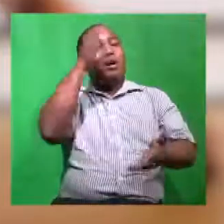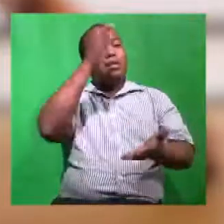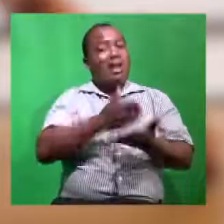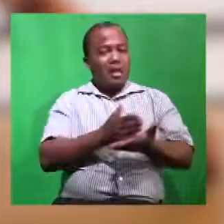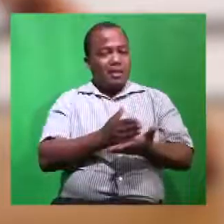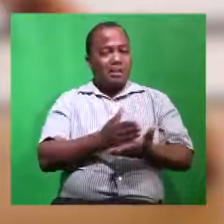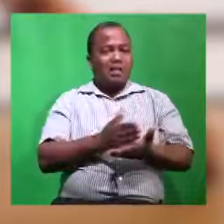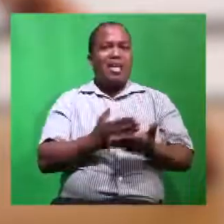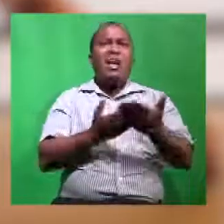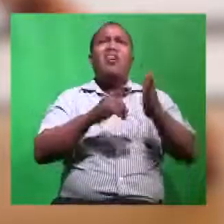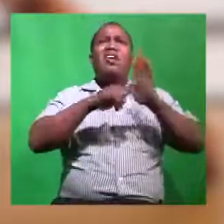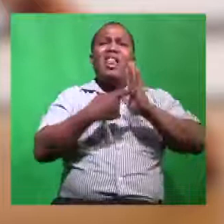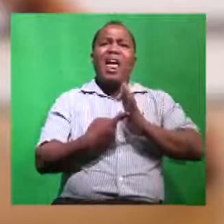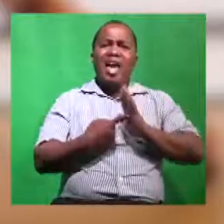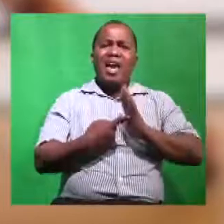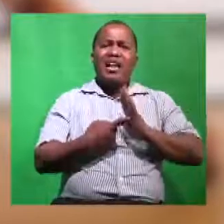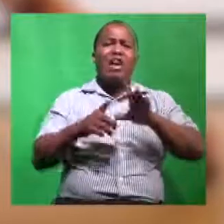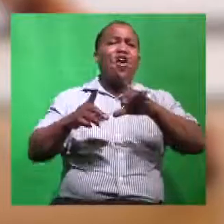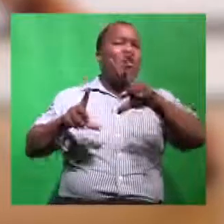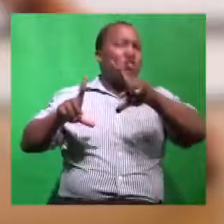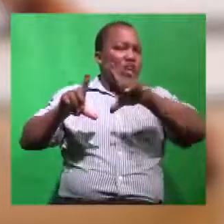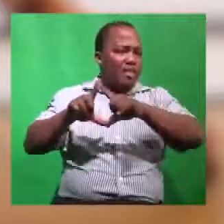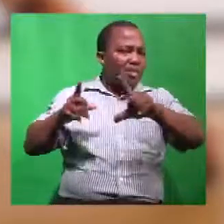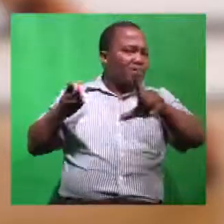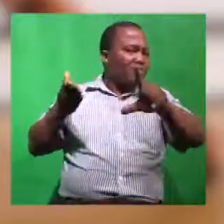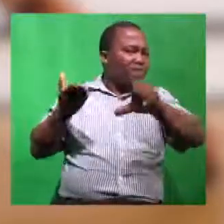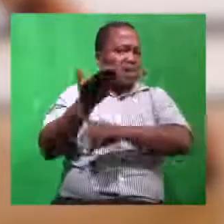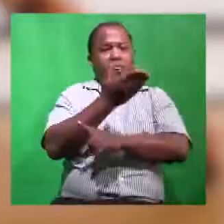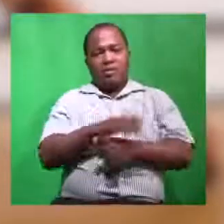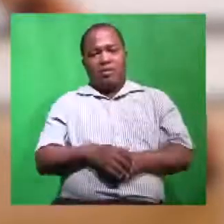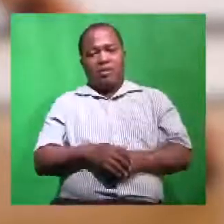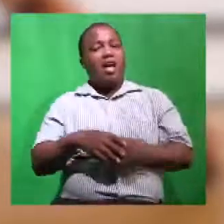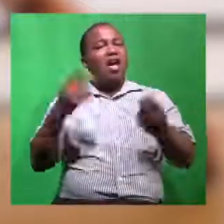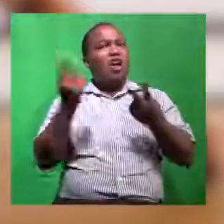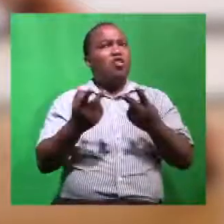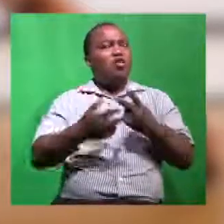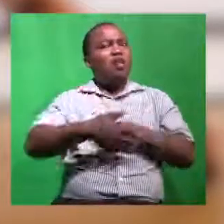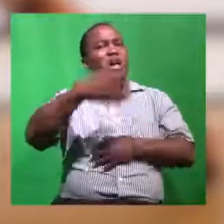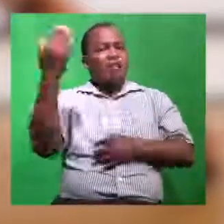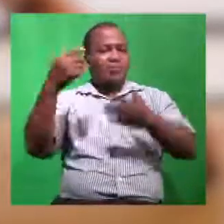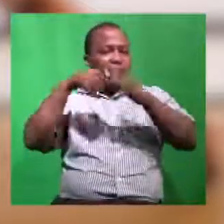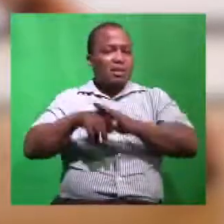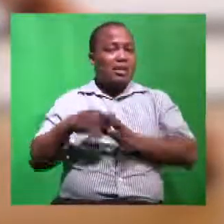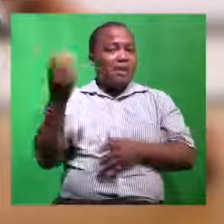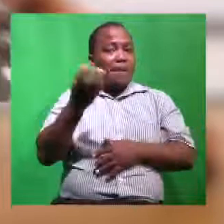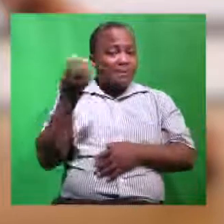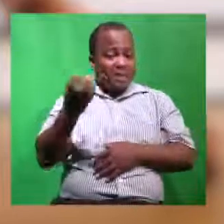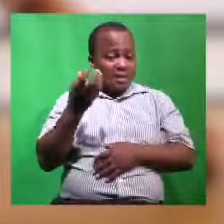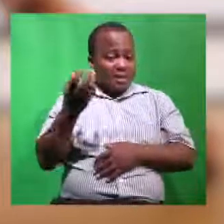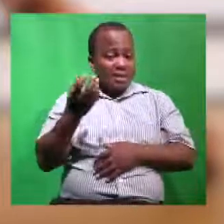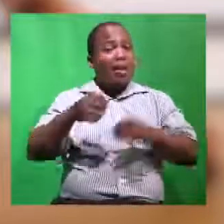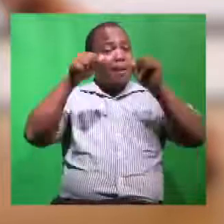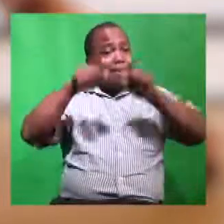FGM. Moreover, the government and the community at large, the peoples